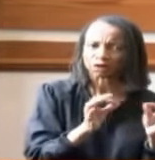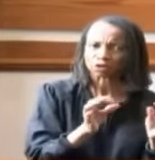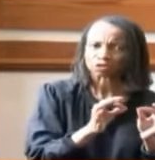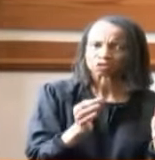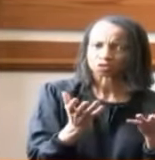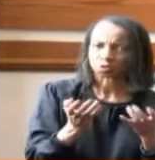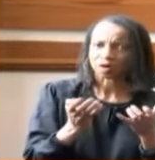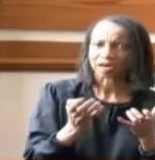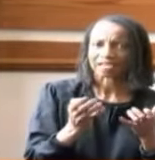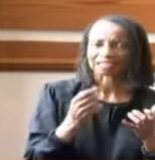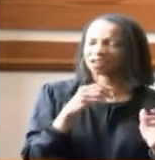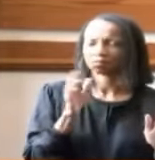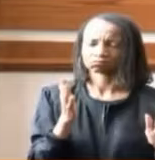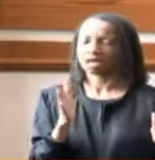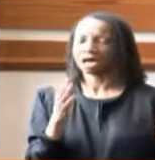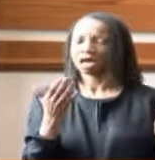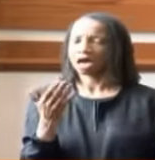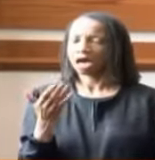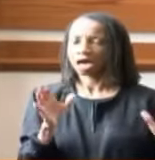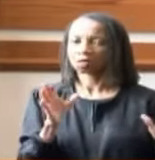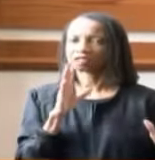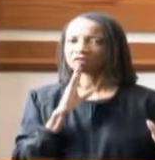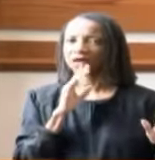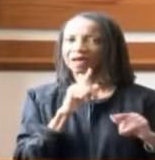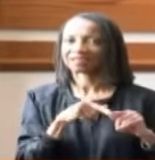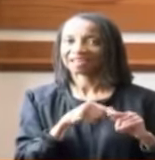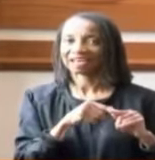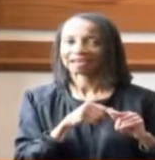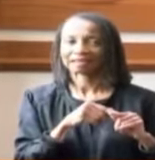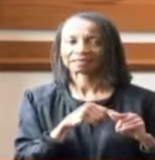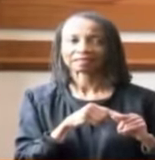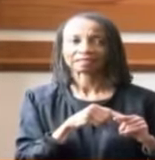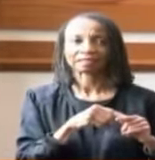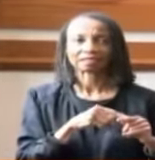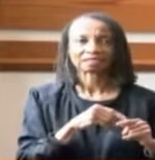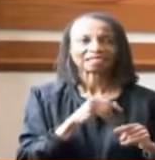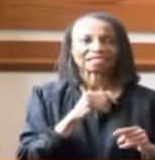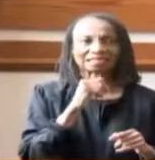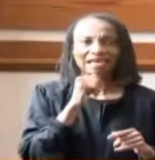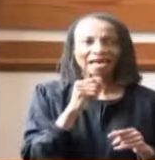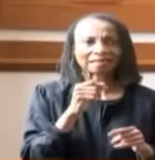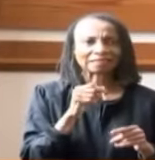couldn't quote not one verse. Couldn't even say Jesus wept.